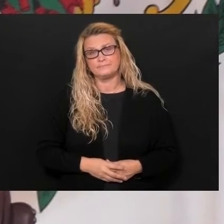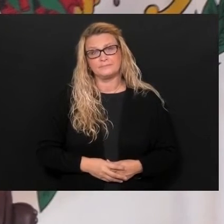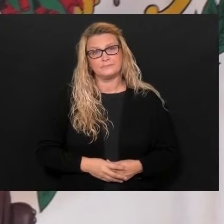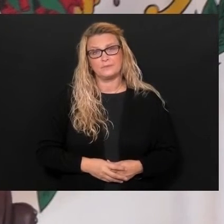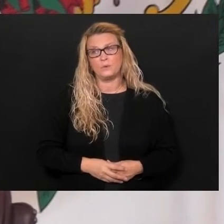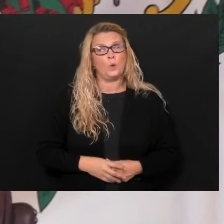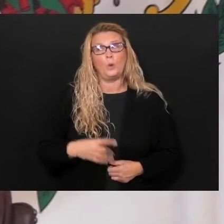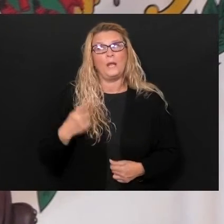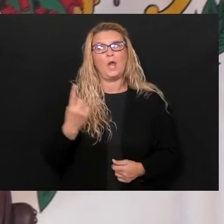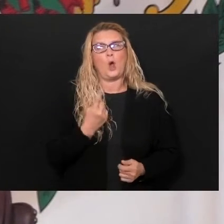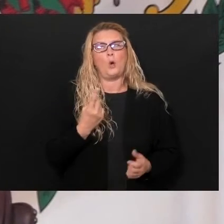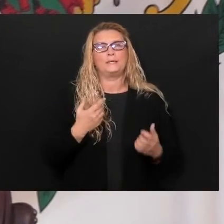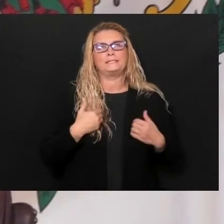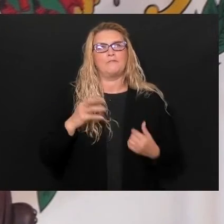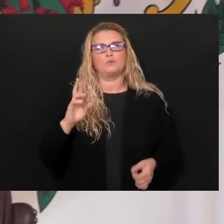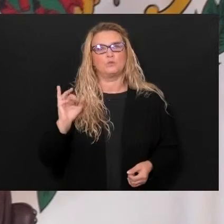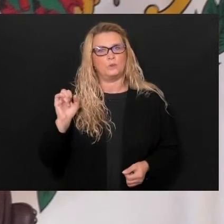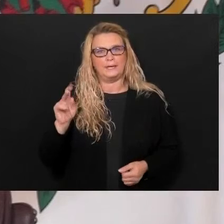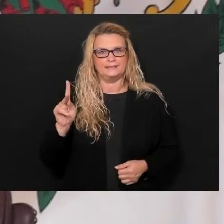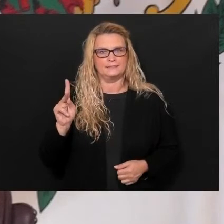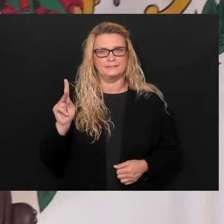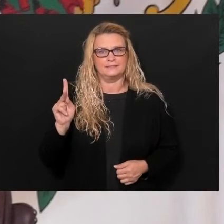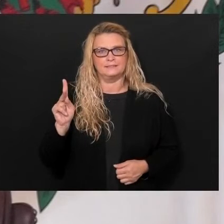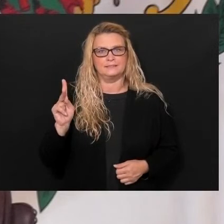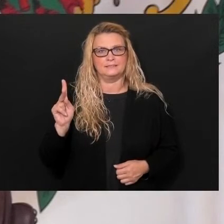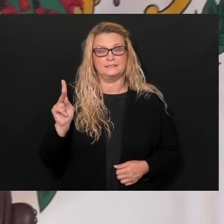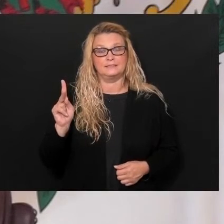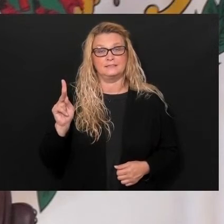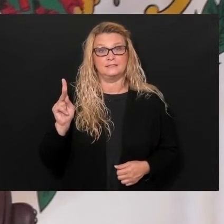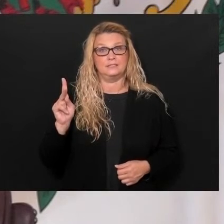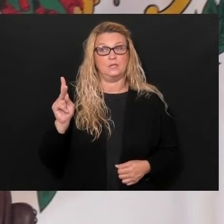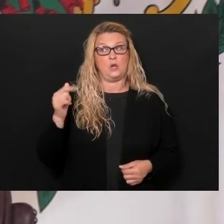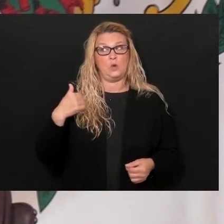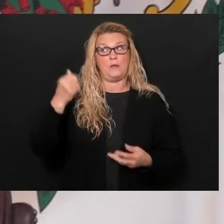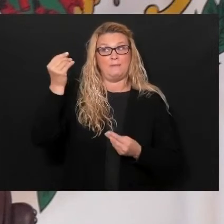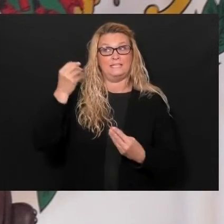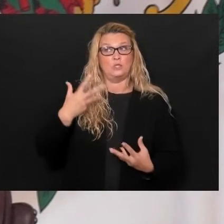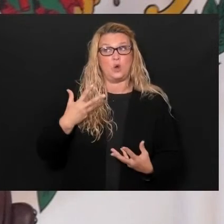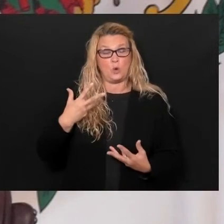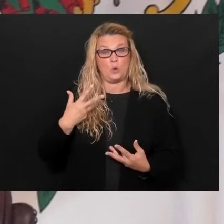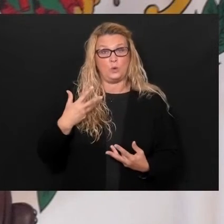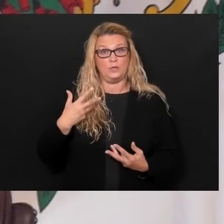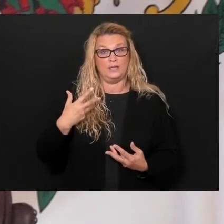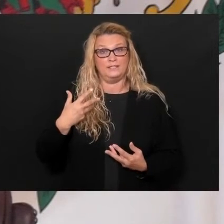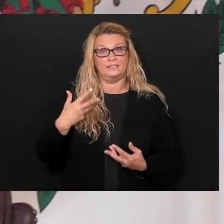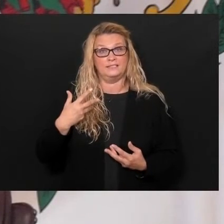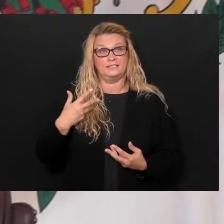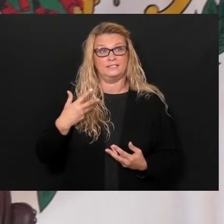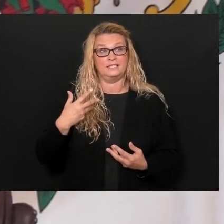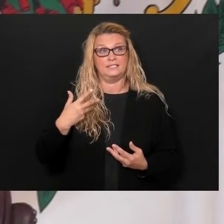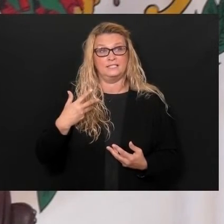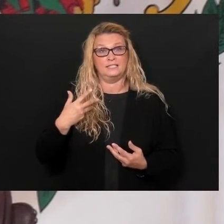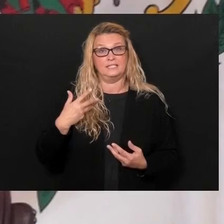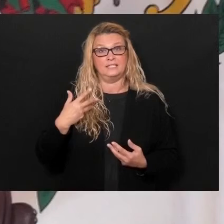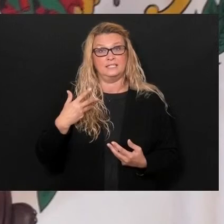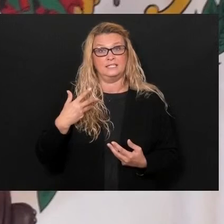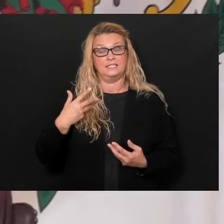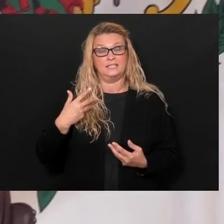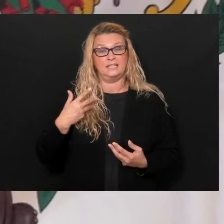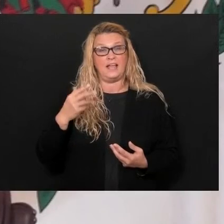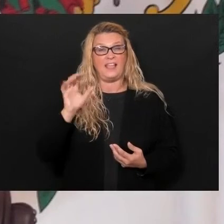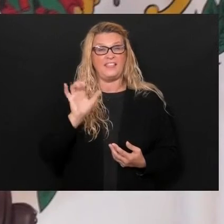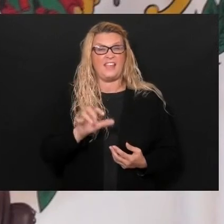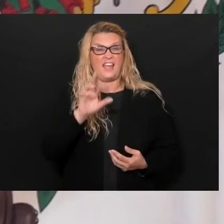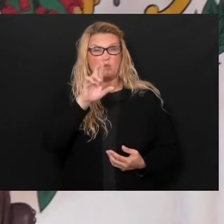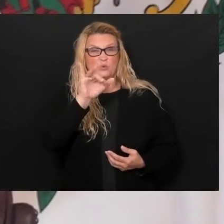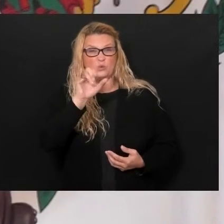a risk with anything and everything you do. From what we've been told, the risk of taking the vaccine is so minuscule, it